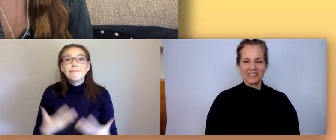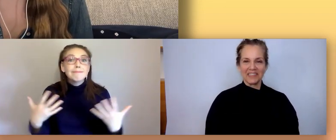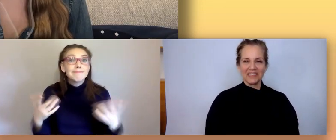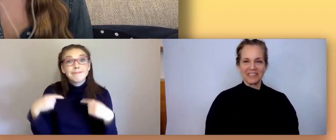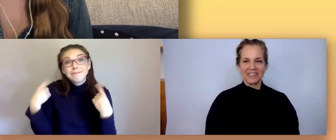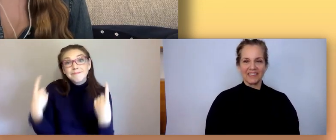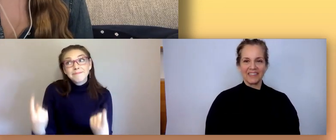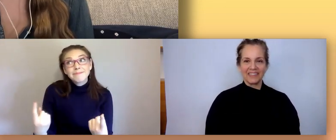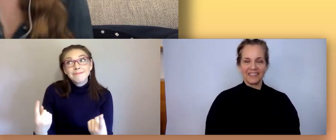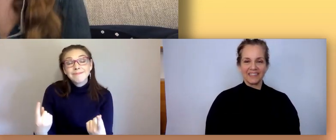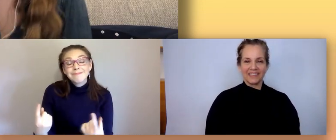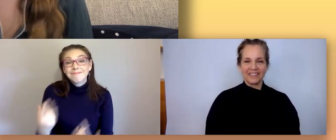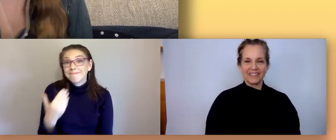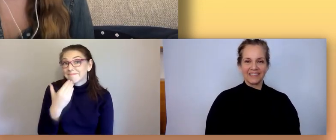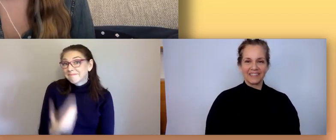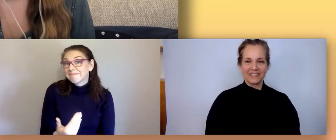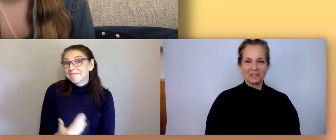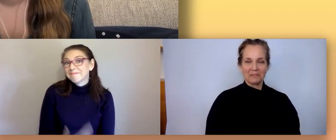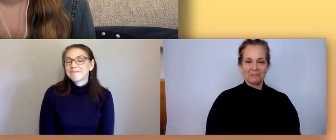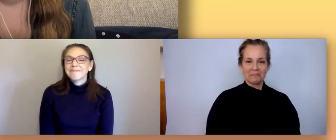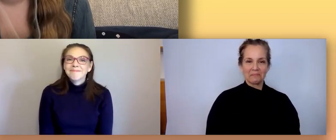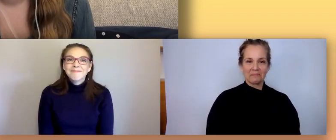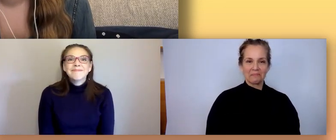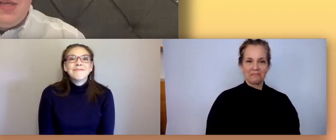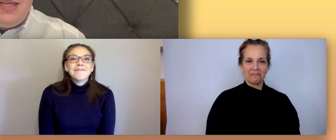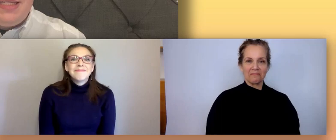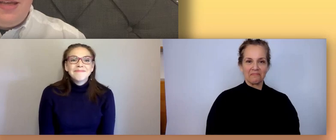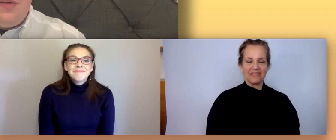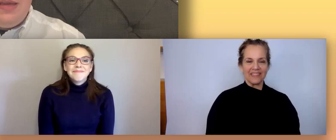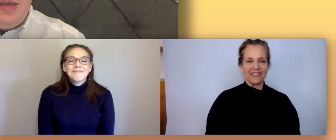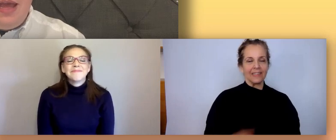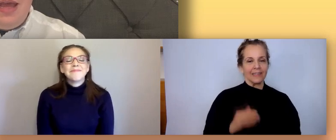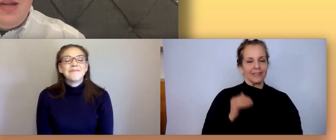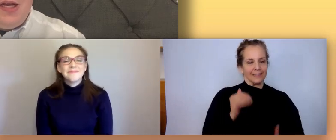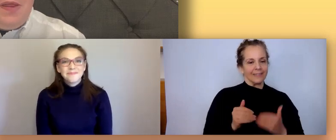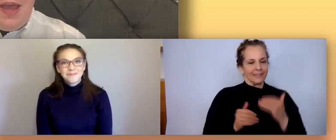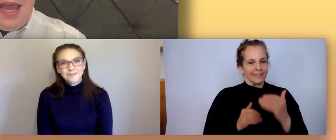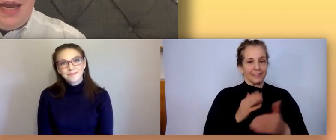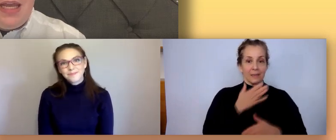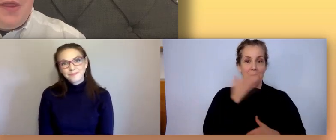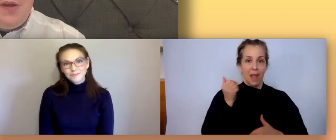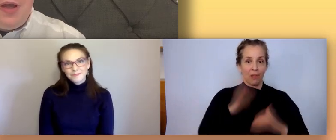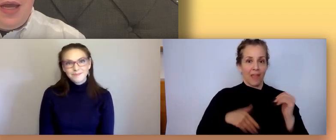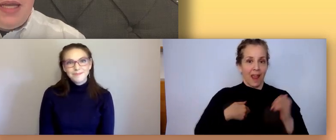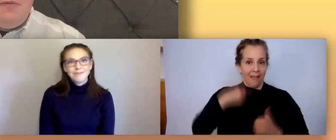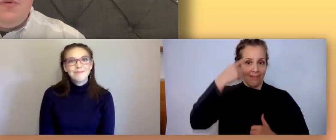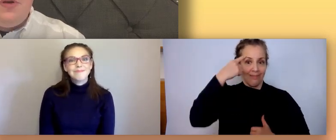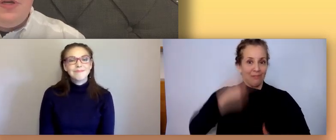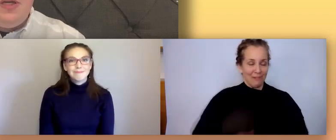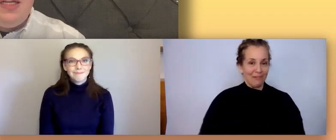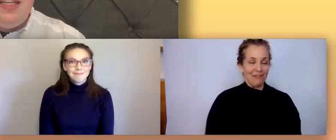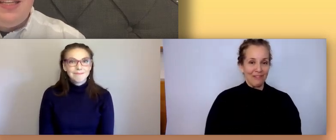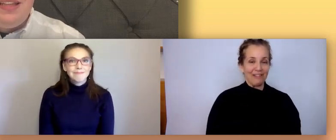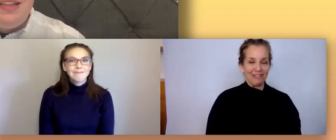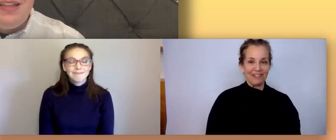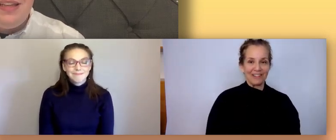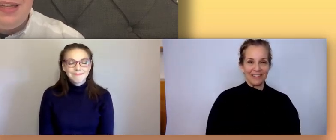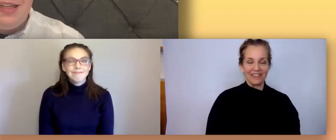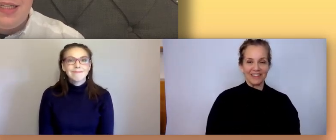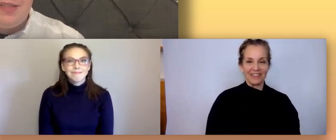far, so good. It's going better than I thought it would.